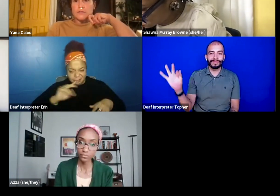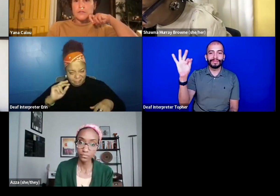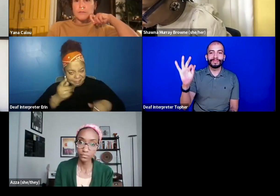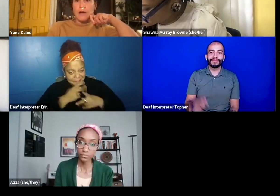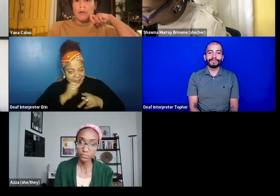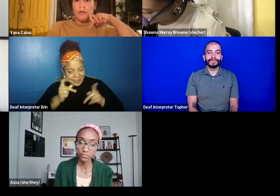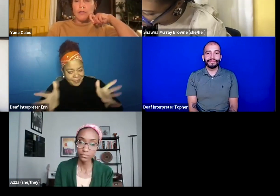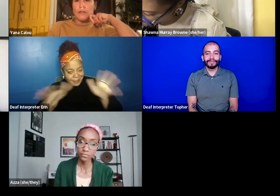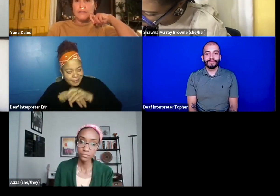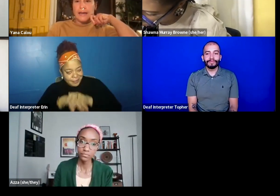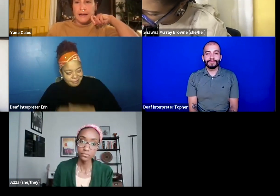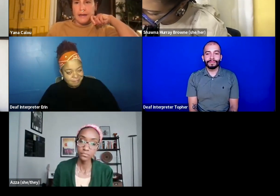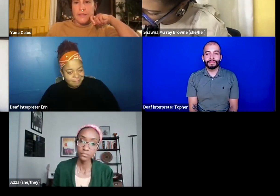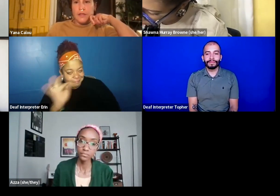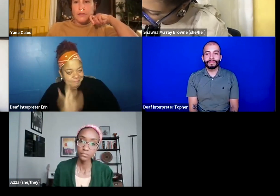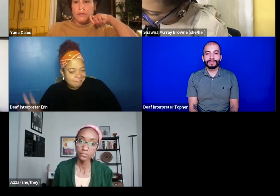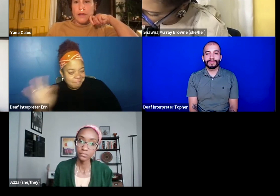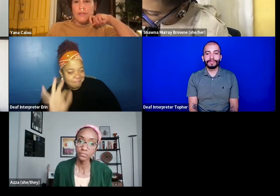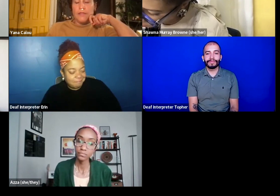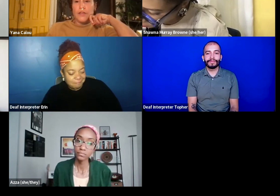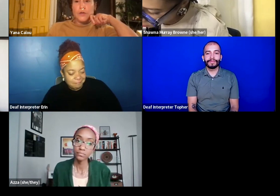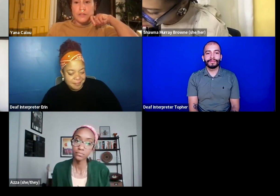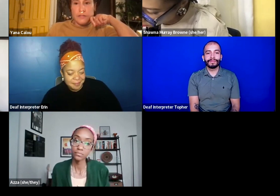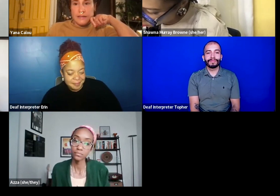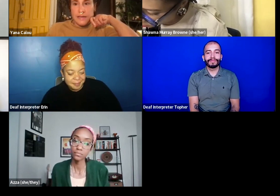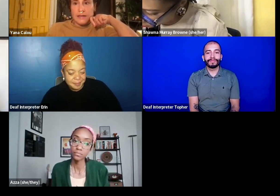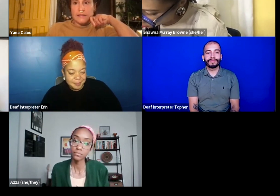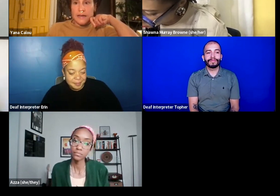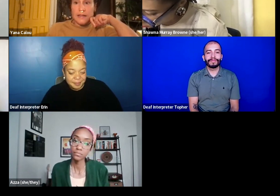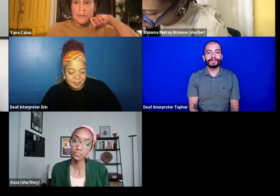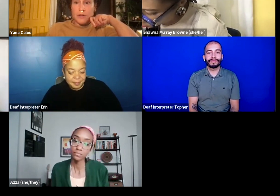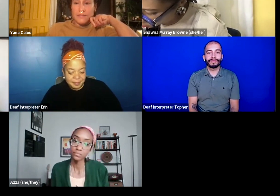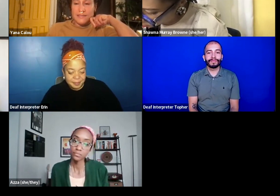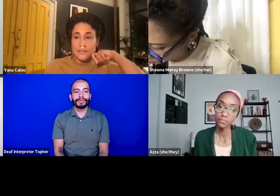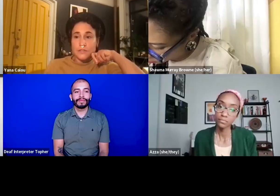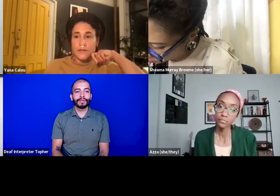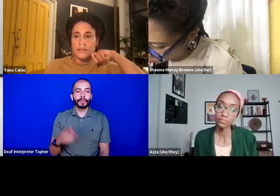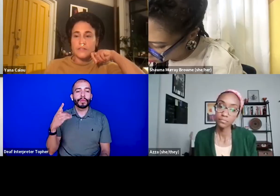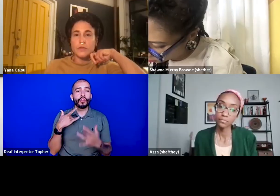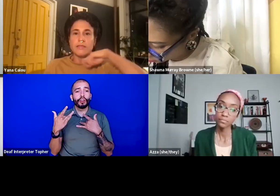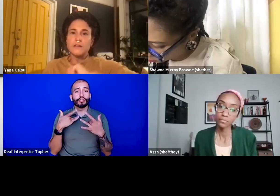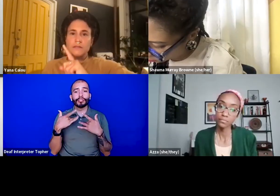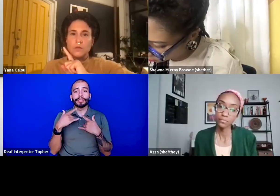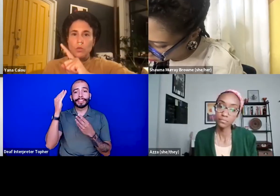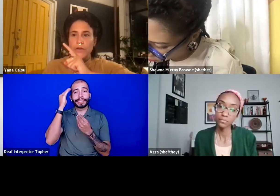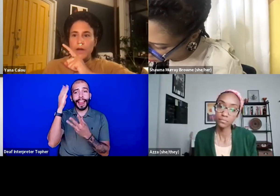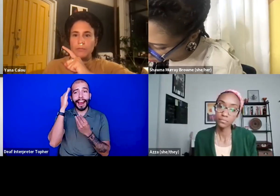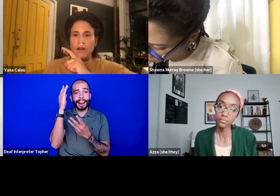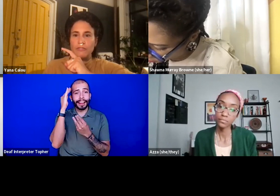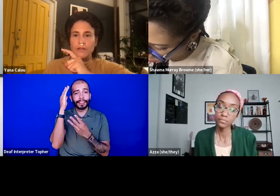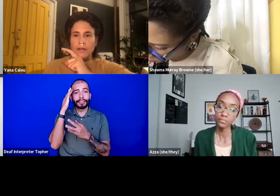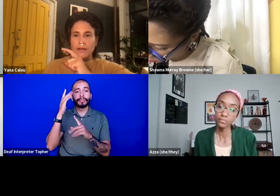Our concerns about the data and the use of that data, and the privacy and the surveillance, with literally